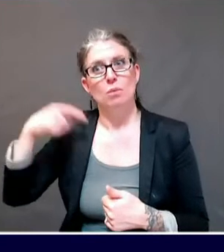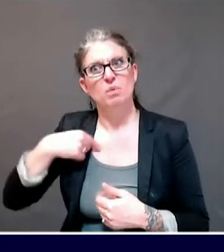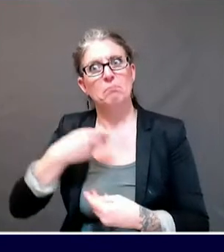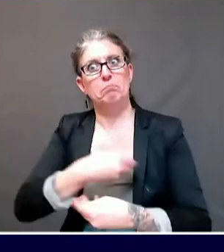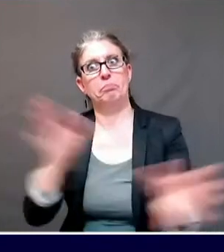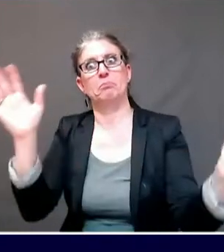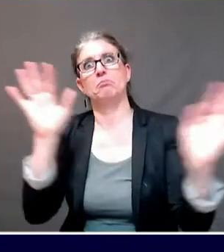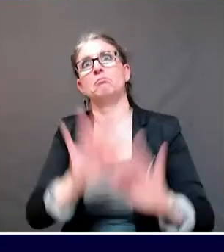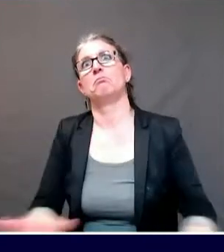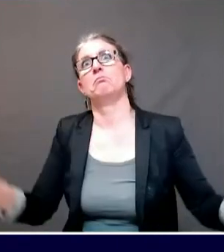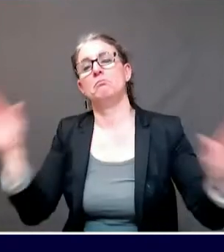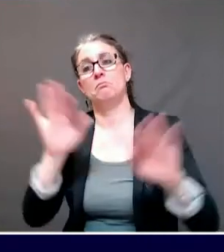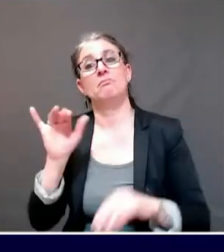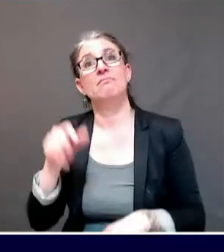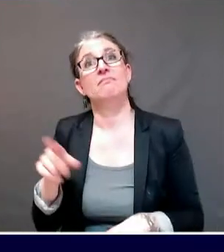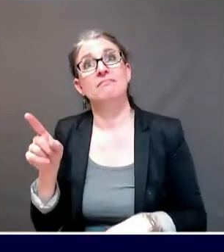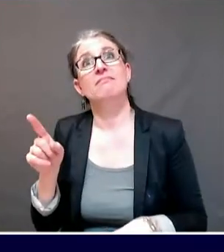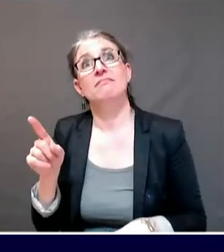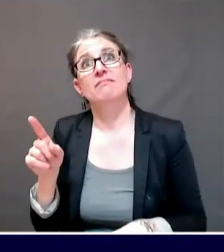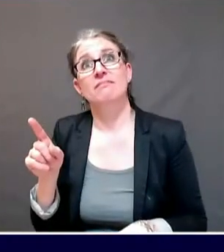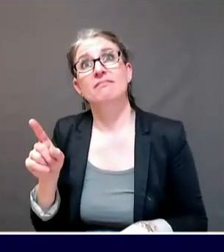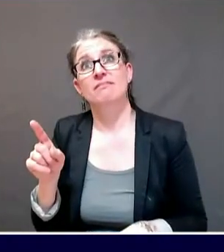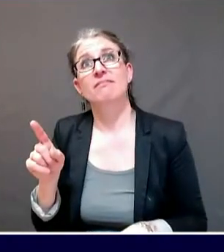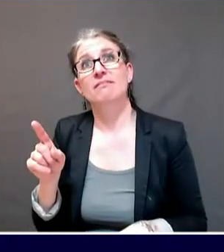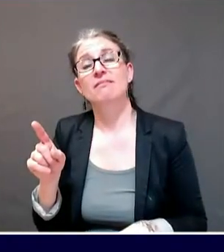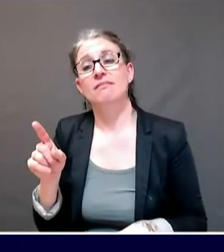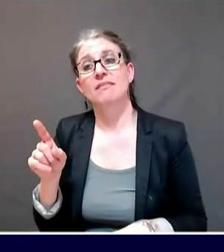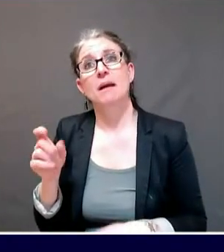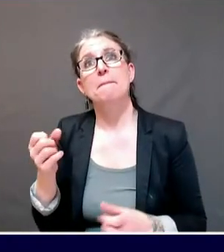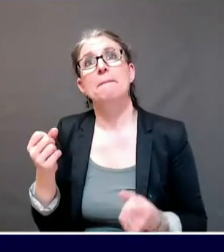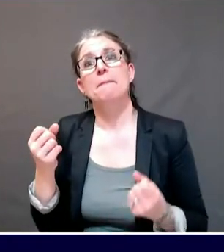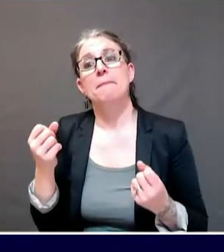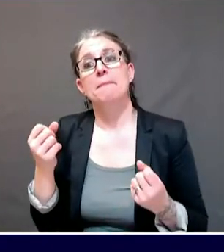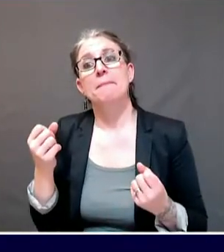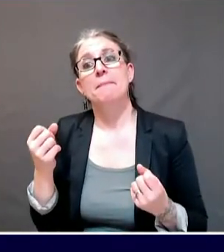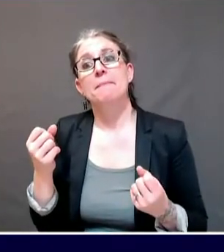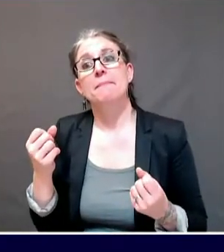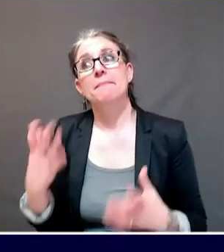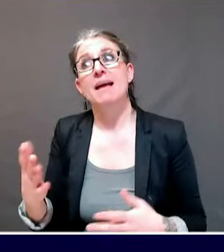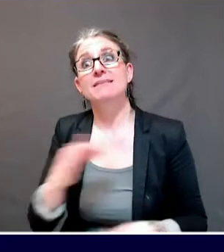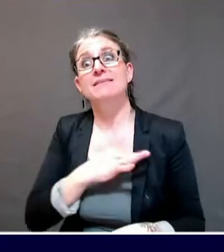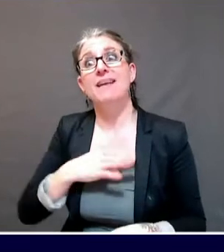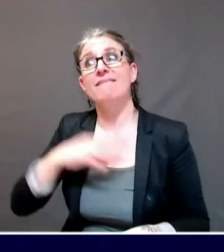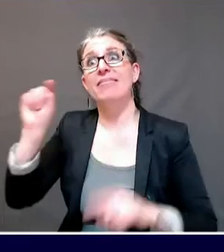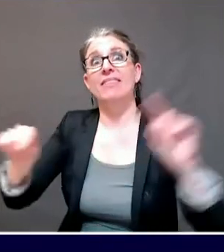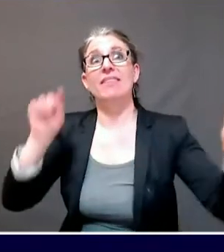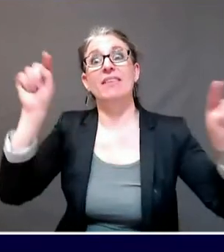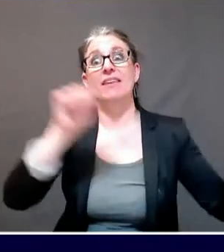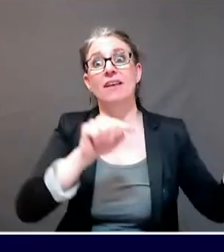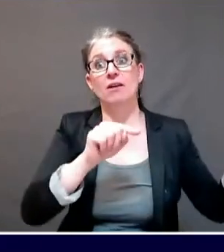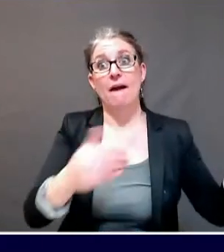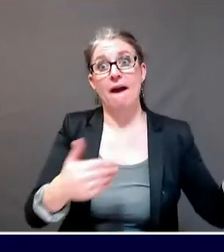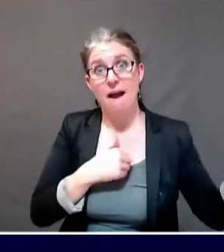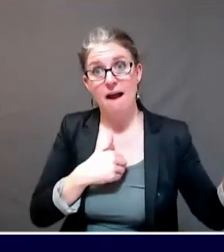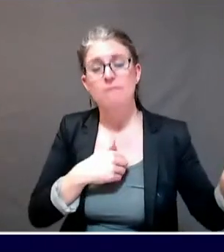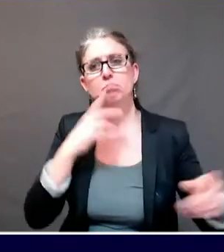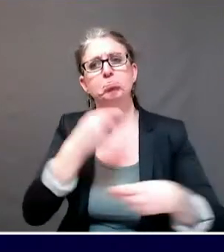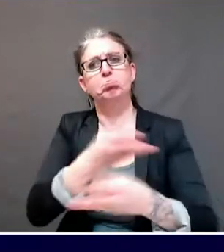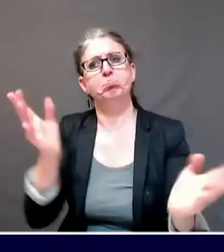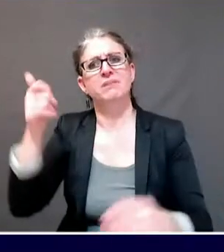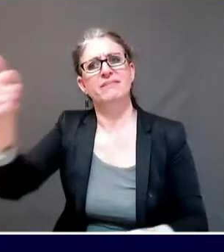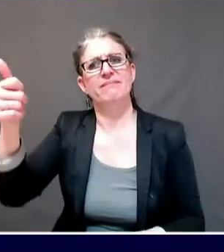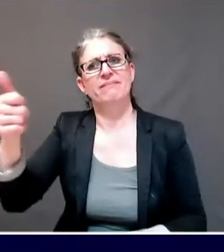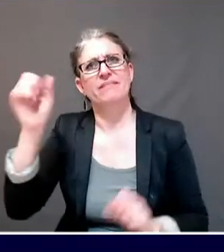employers to offer vaccines in the workplace? Similarly, can we work with other partners to offer